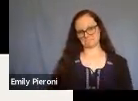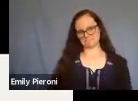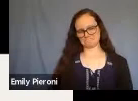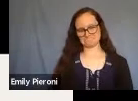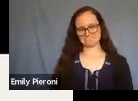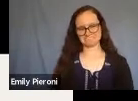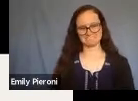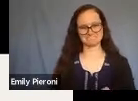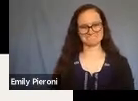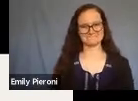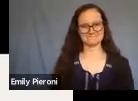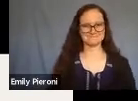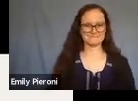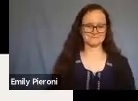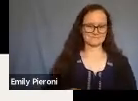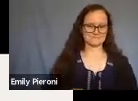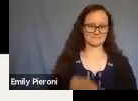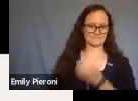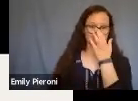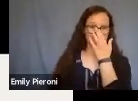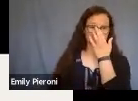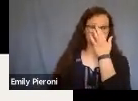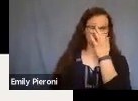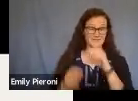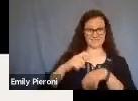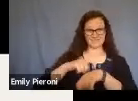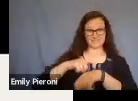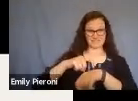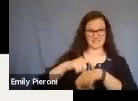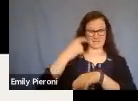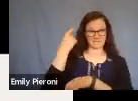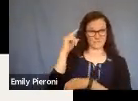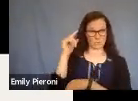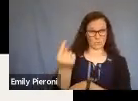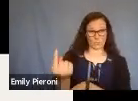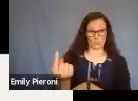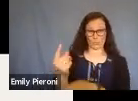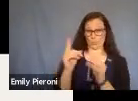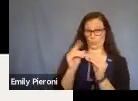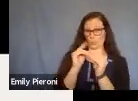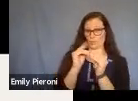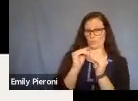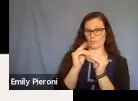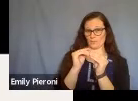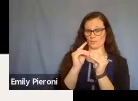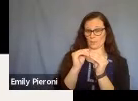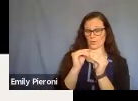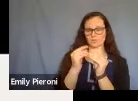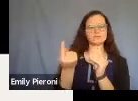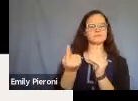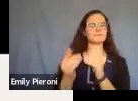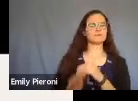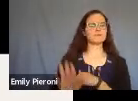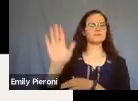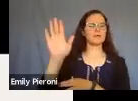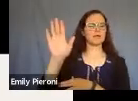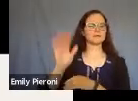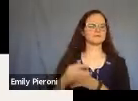Okay. I think we have time for one more question. I see somebody raised their